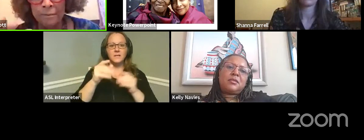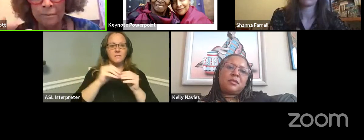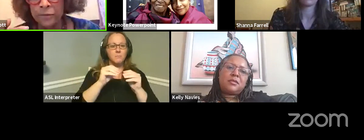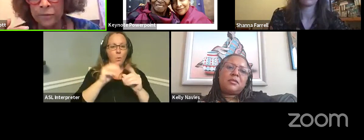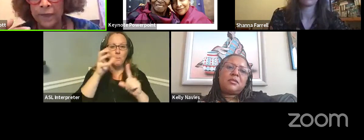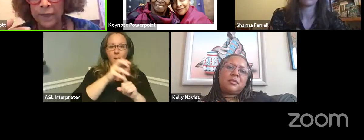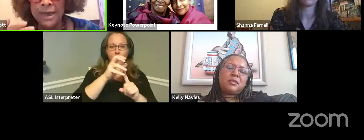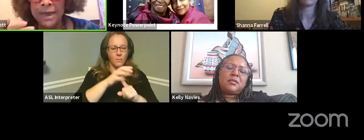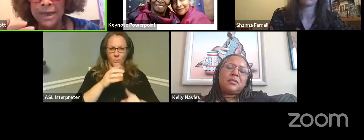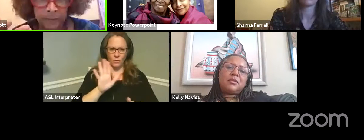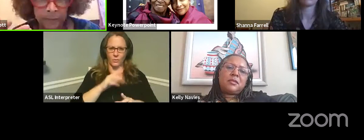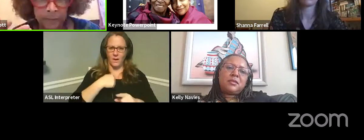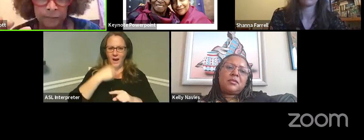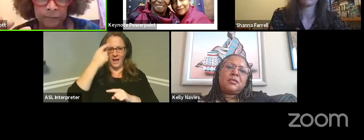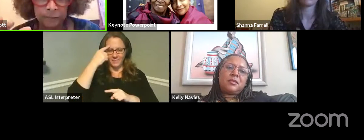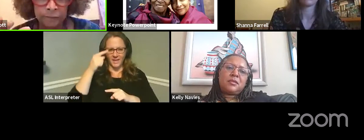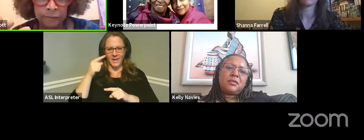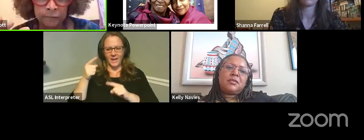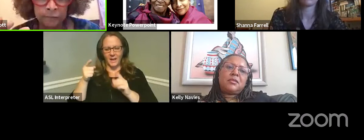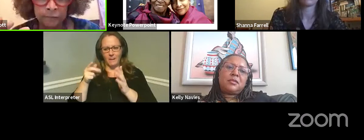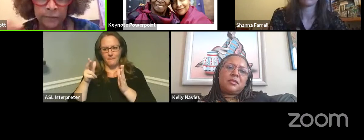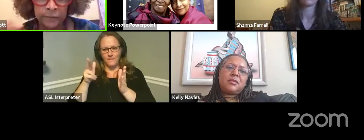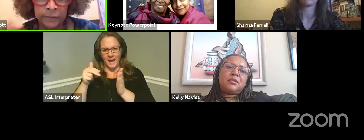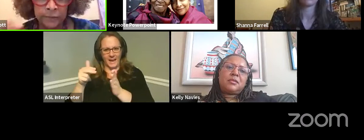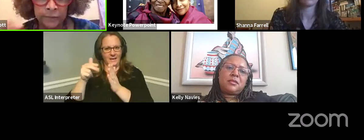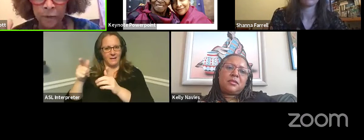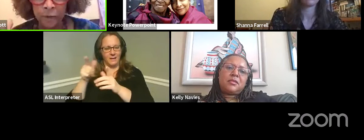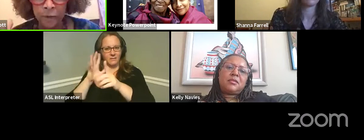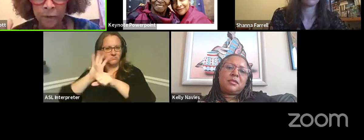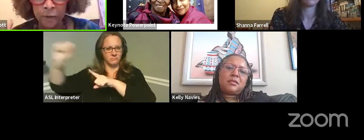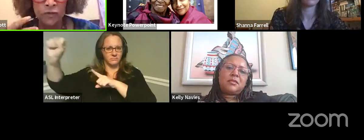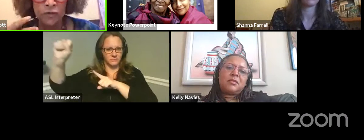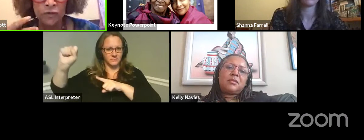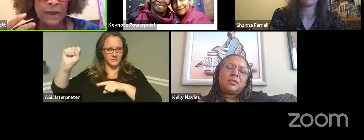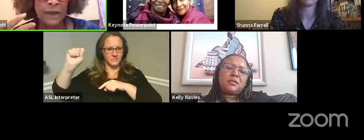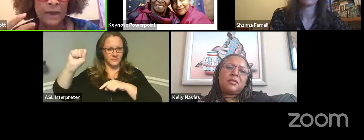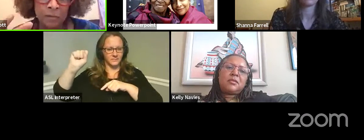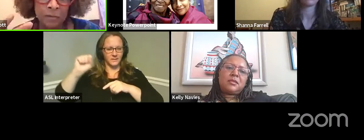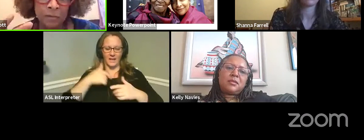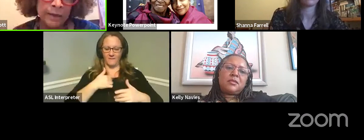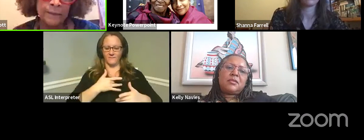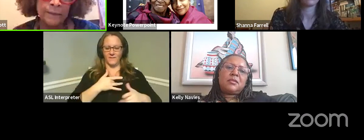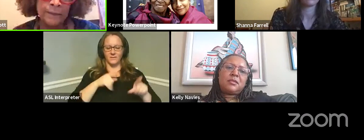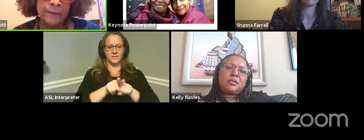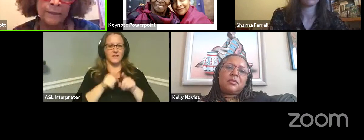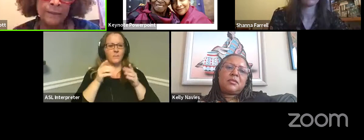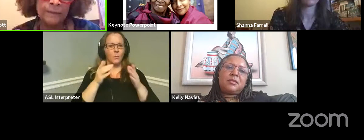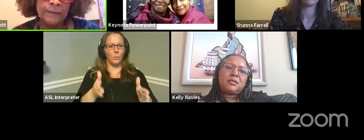better than making the cup? The impulse is the same for me.